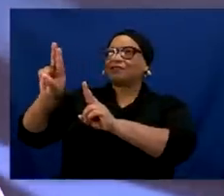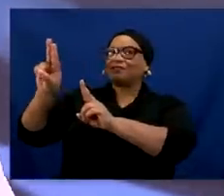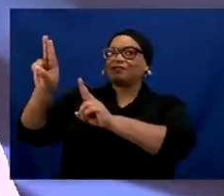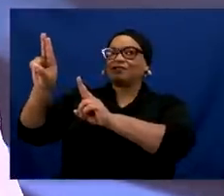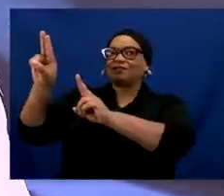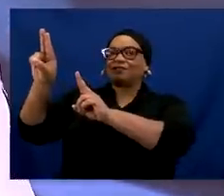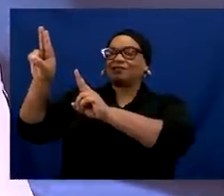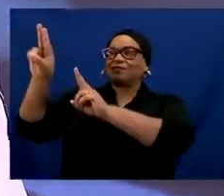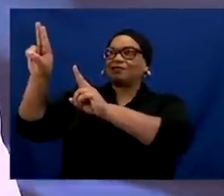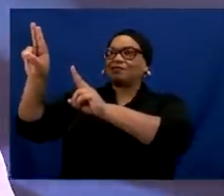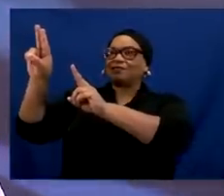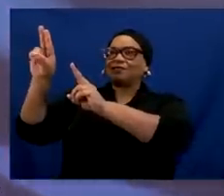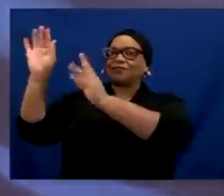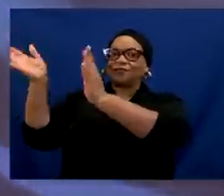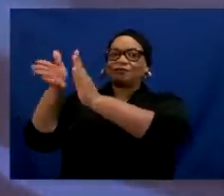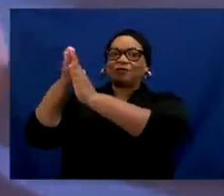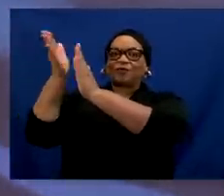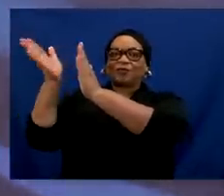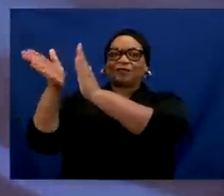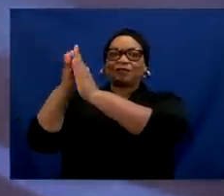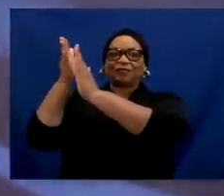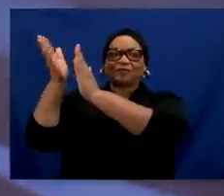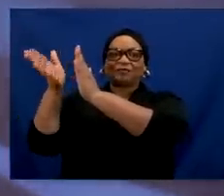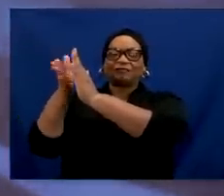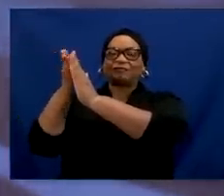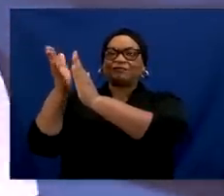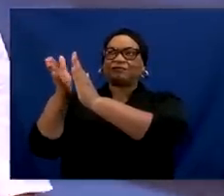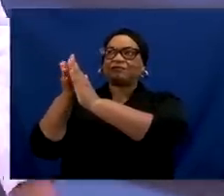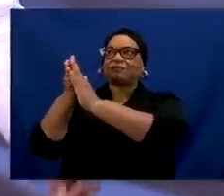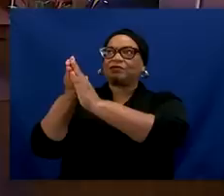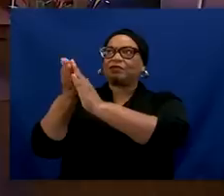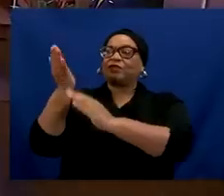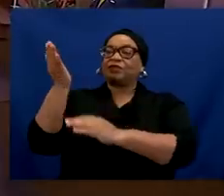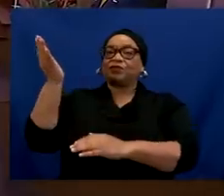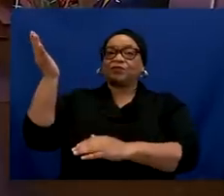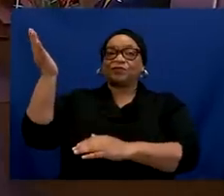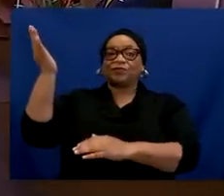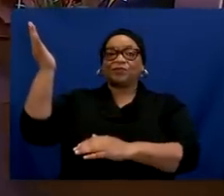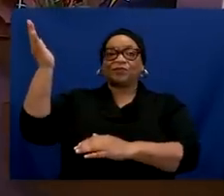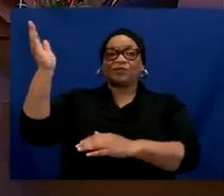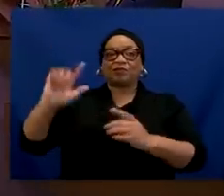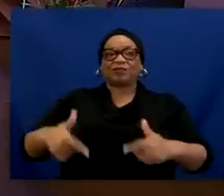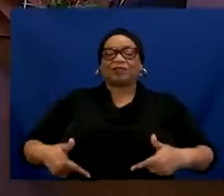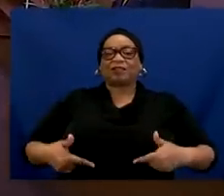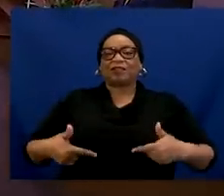honor. I give you praise. You are